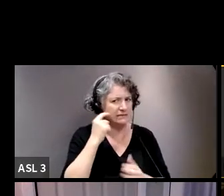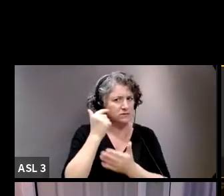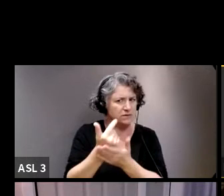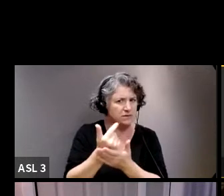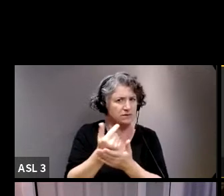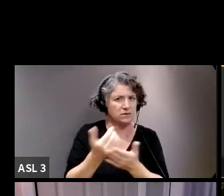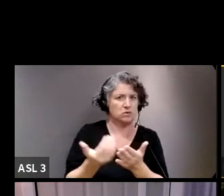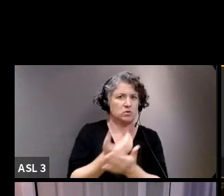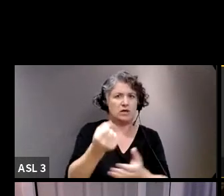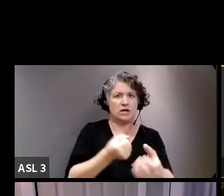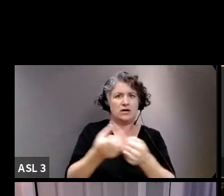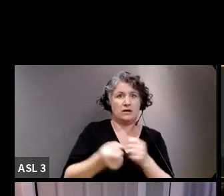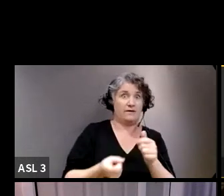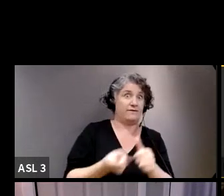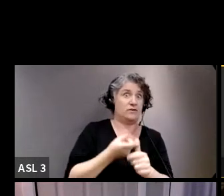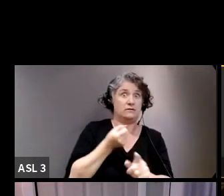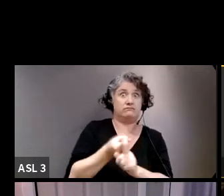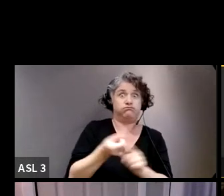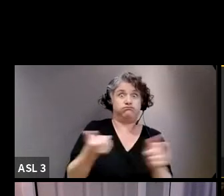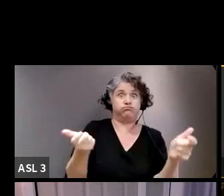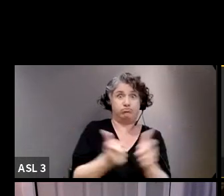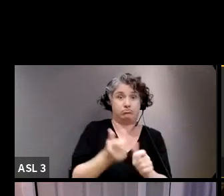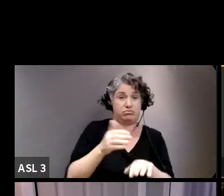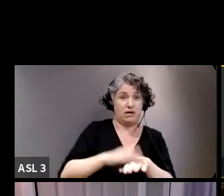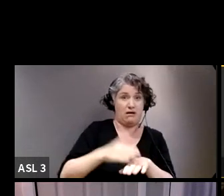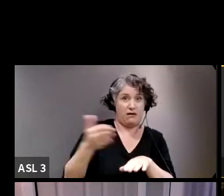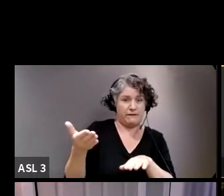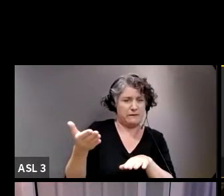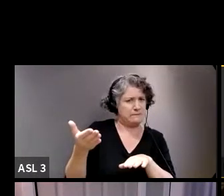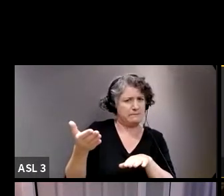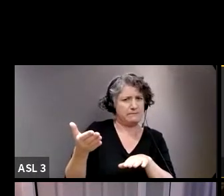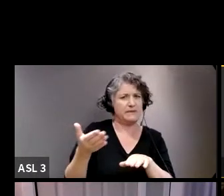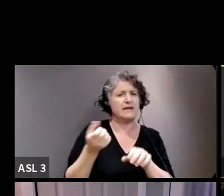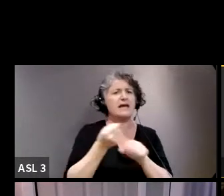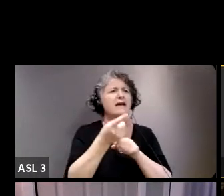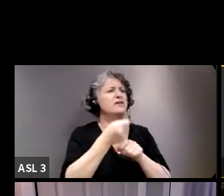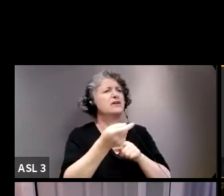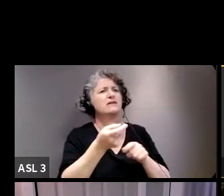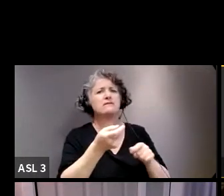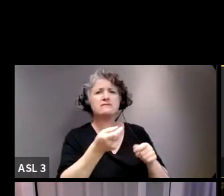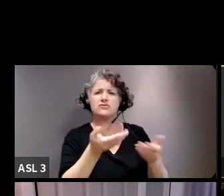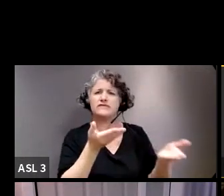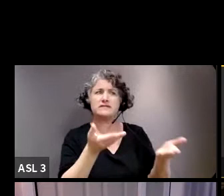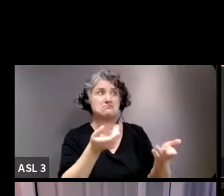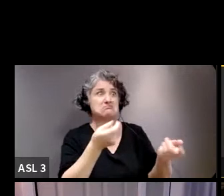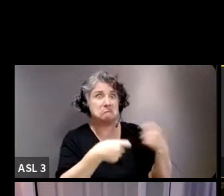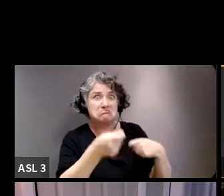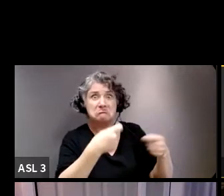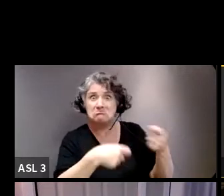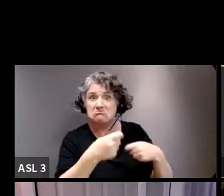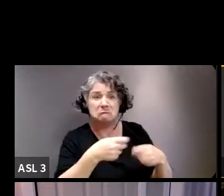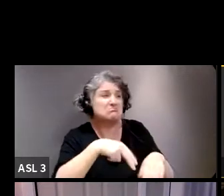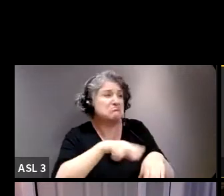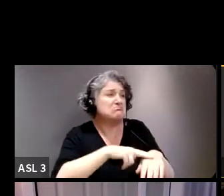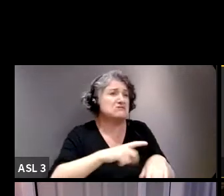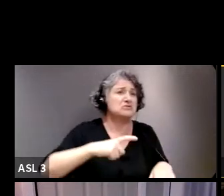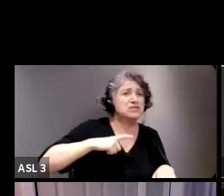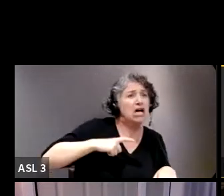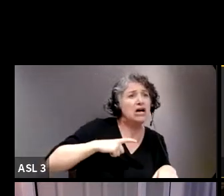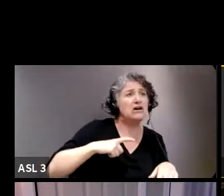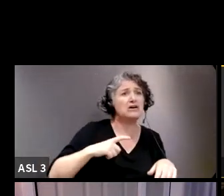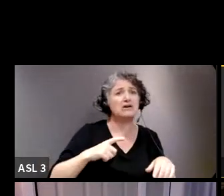would be first affected every year there is turnover in the service as you know people that leave naturally through